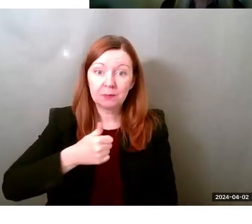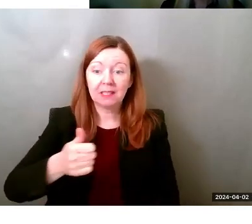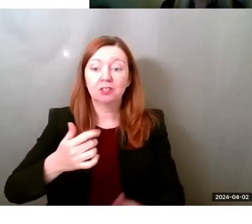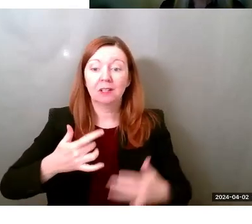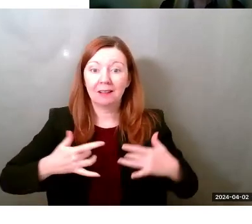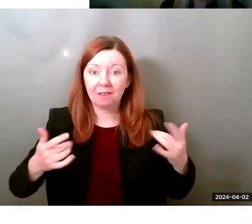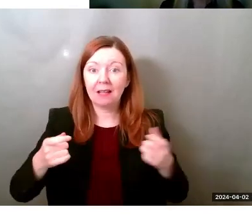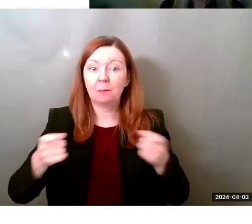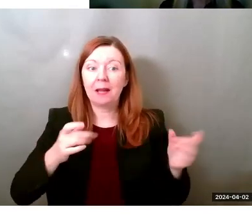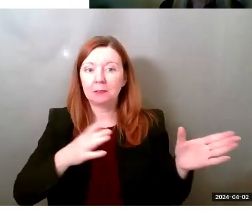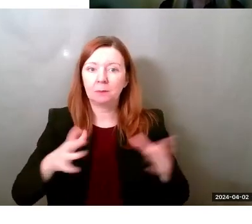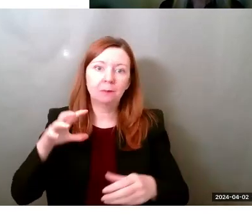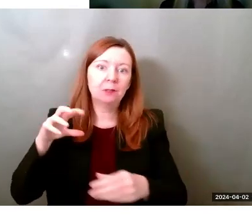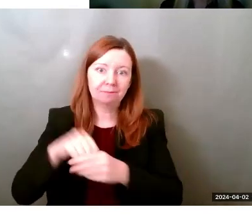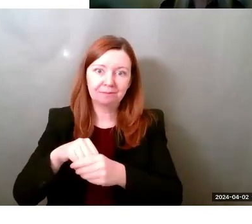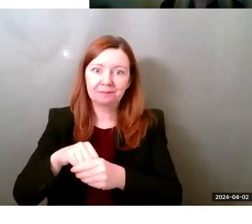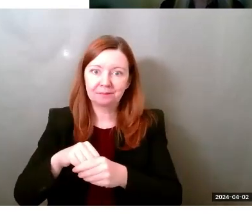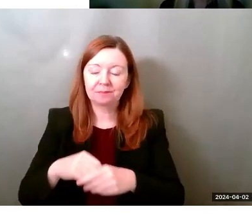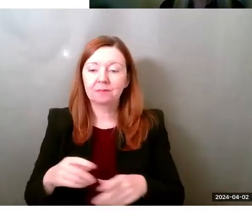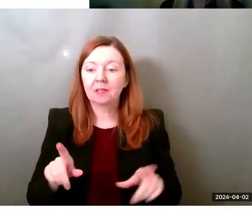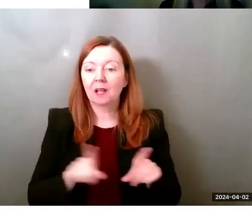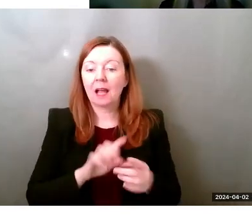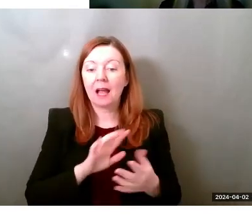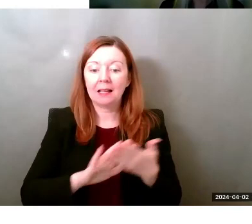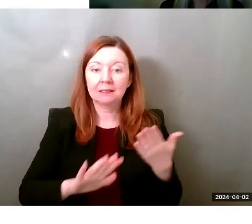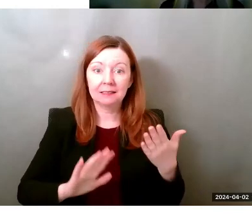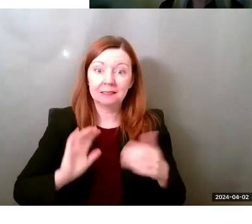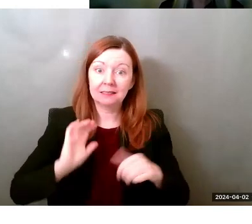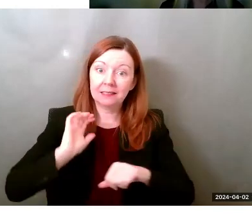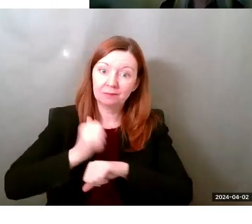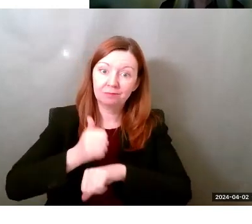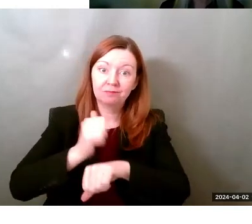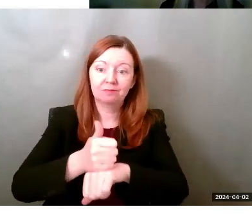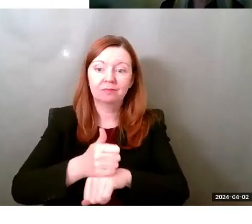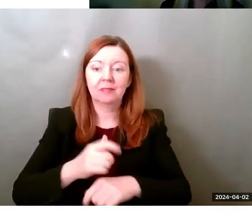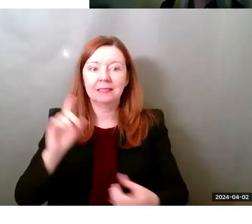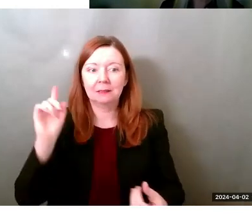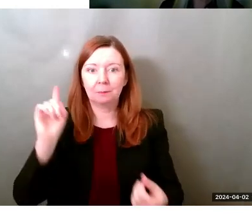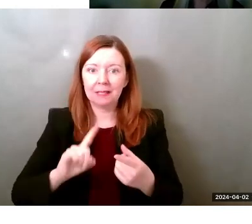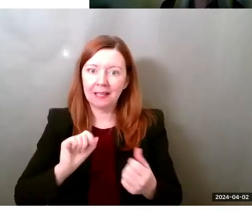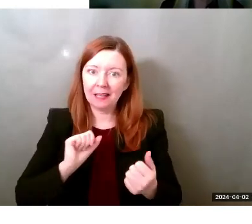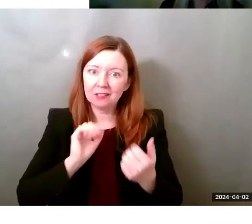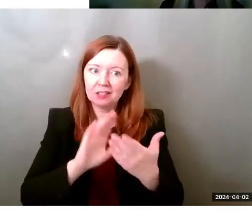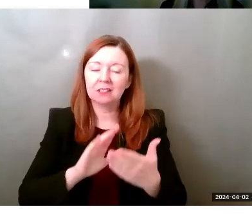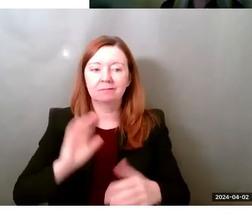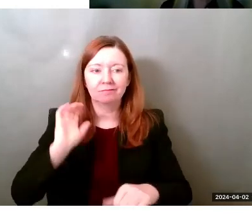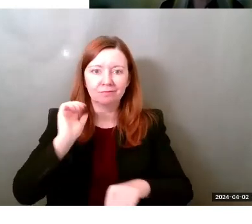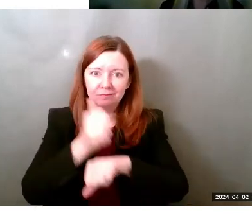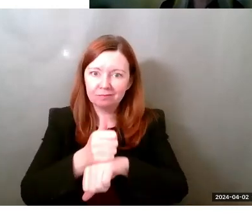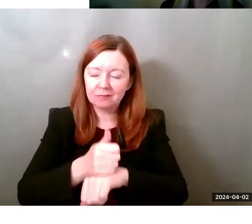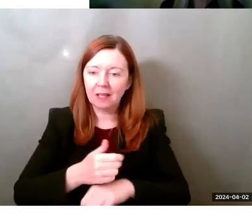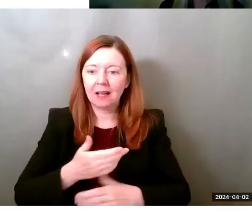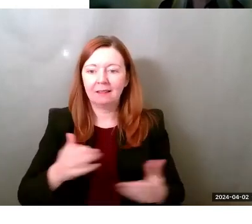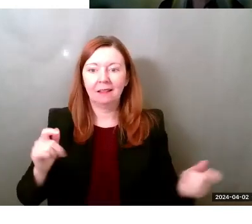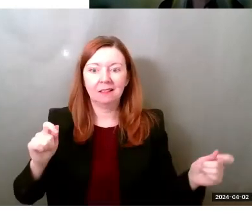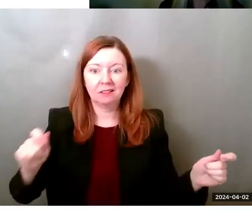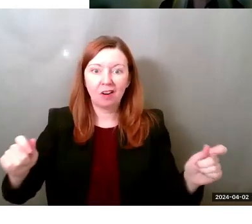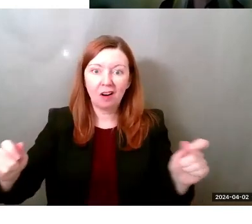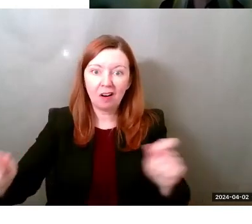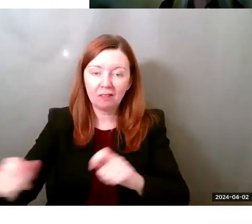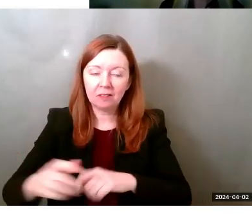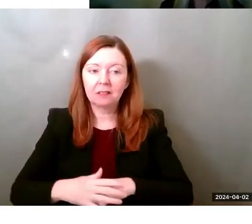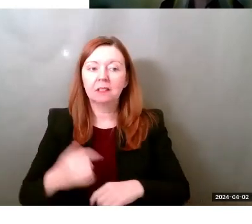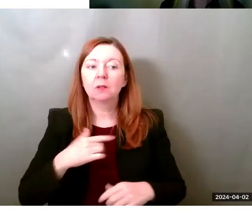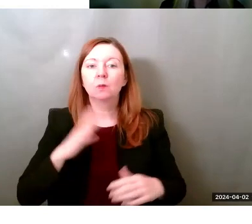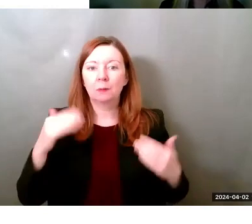will come into play, because as these things are put in place, as these mitigation measures are put in place, and as things evolved, we will